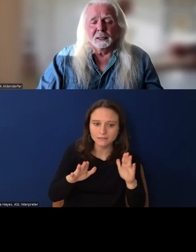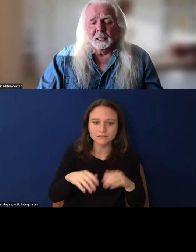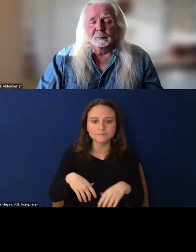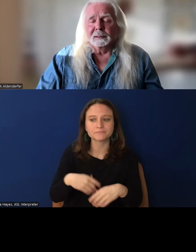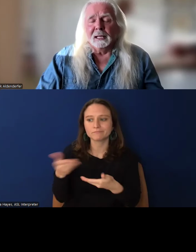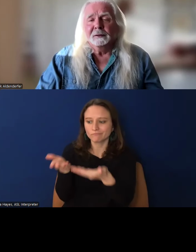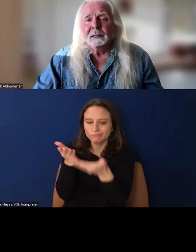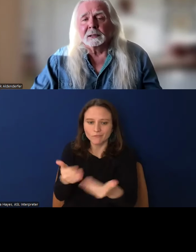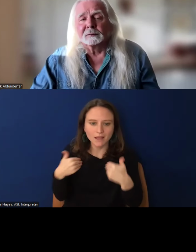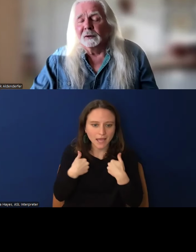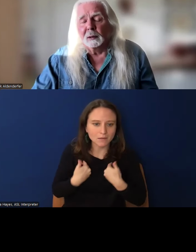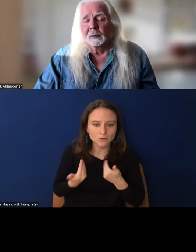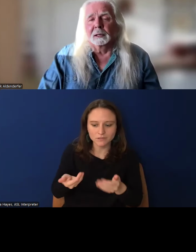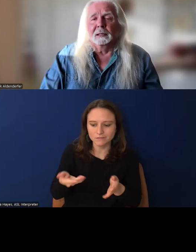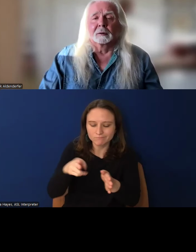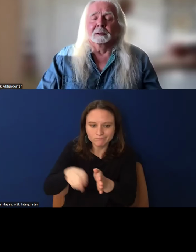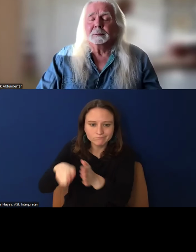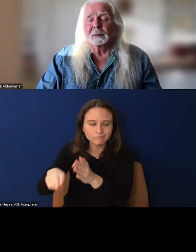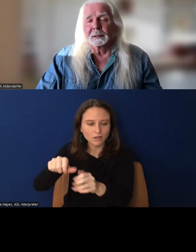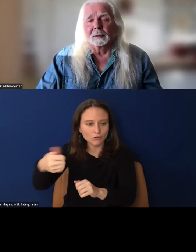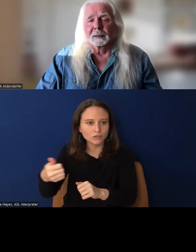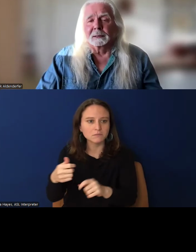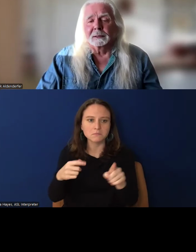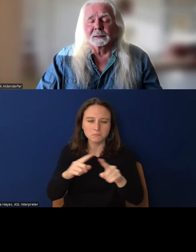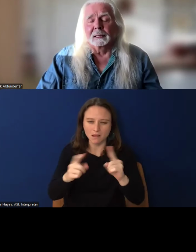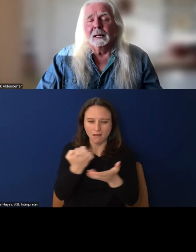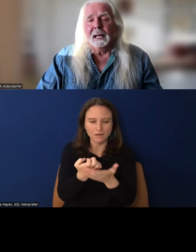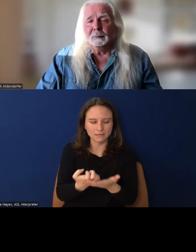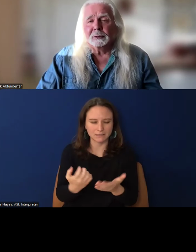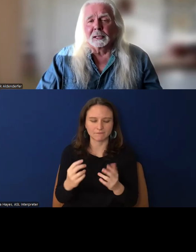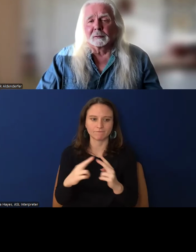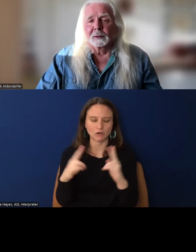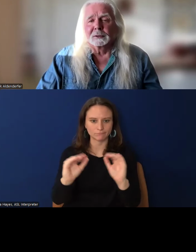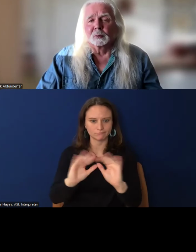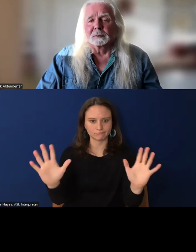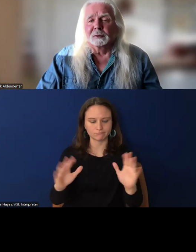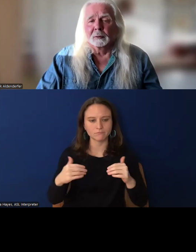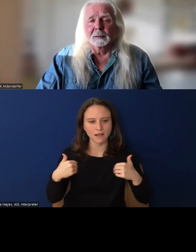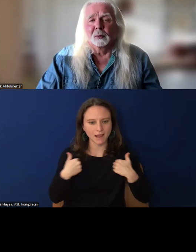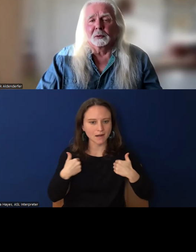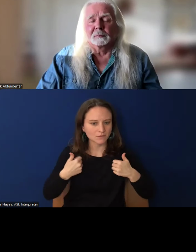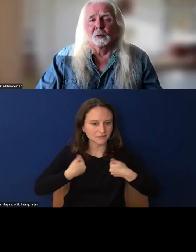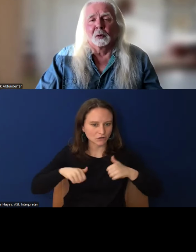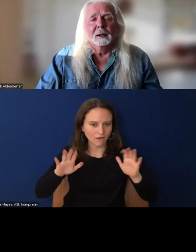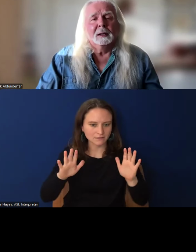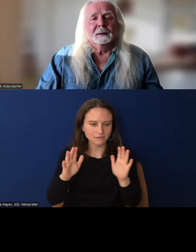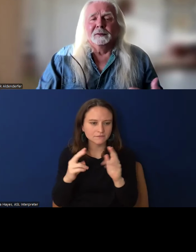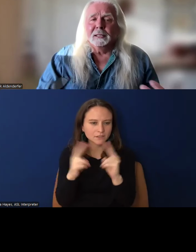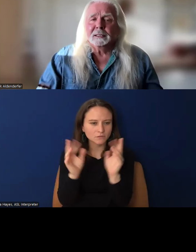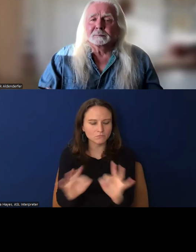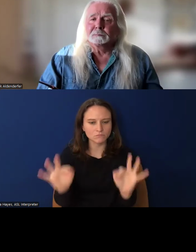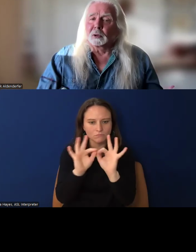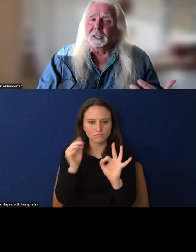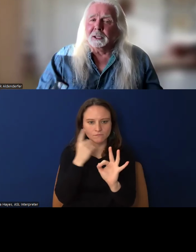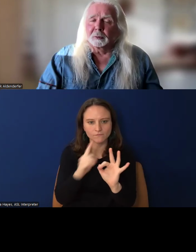pits. But the evidence is very, very clear in this particular instance that animal sacrifice was very important for